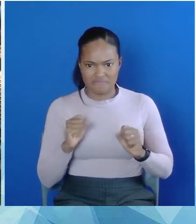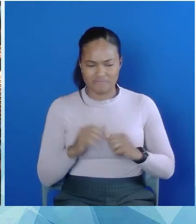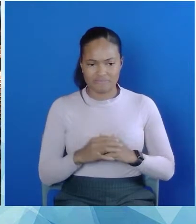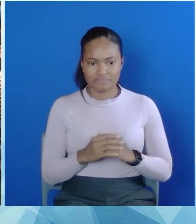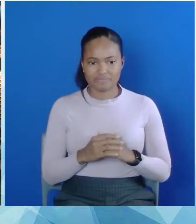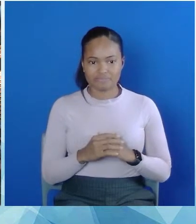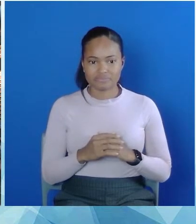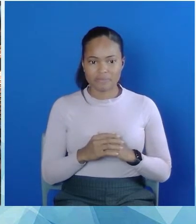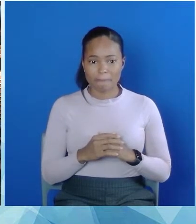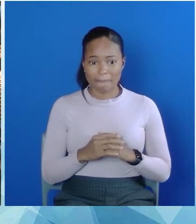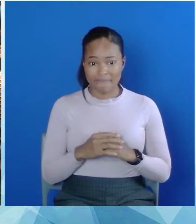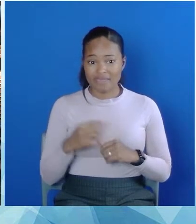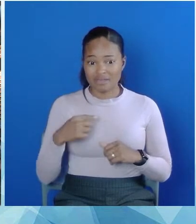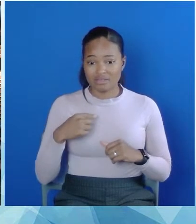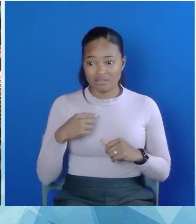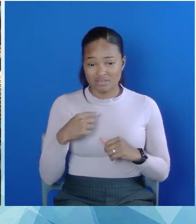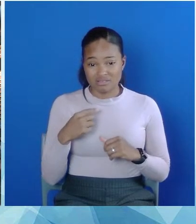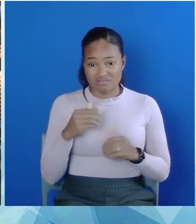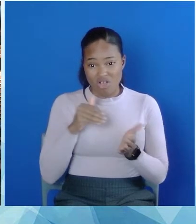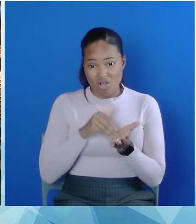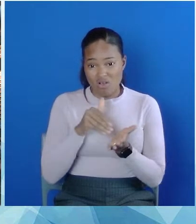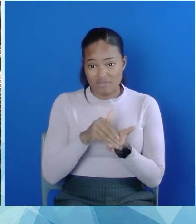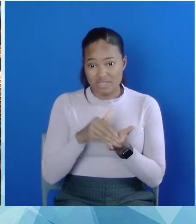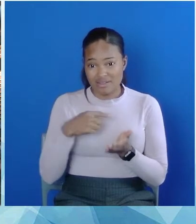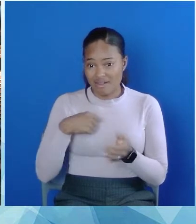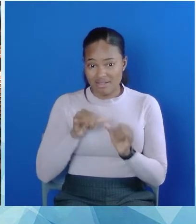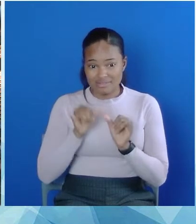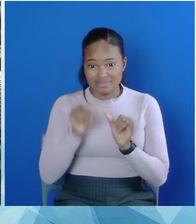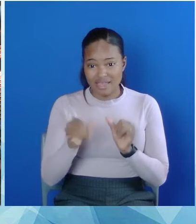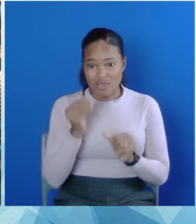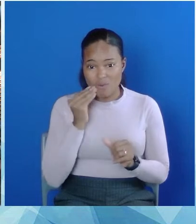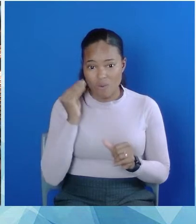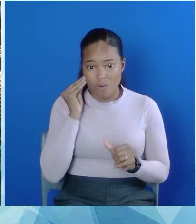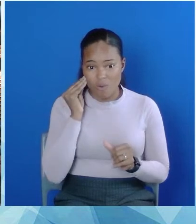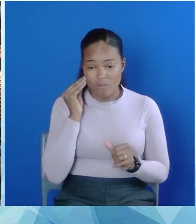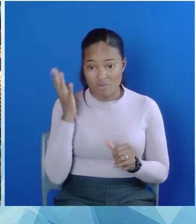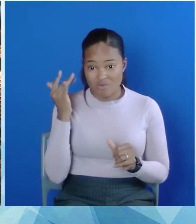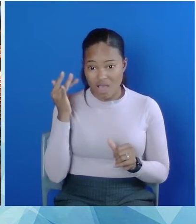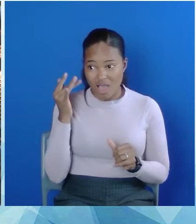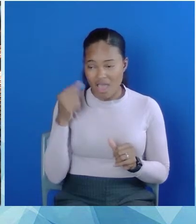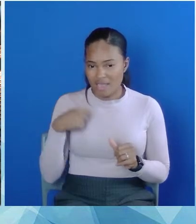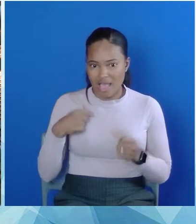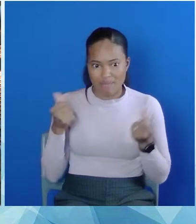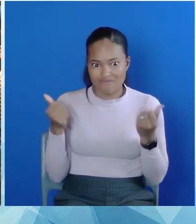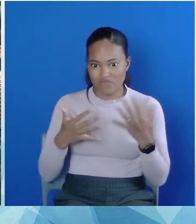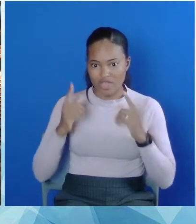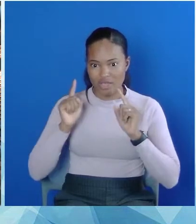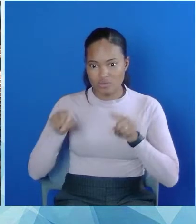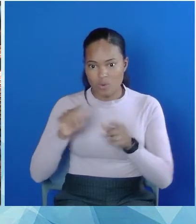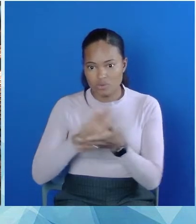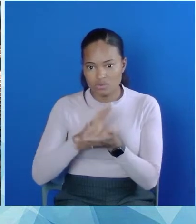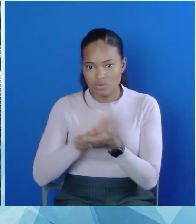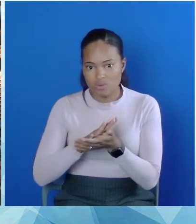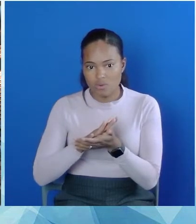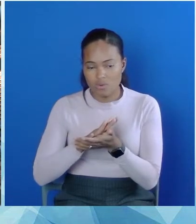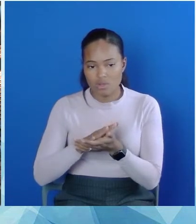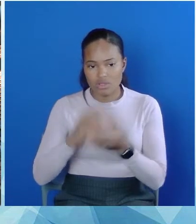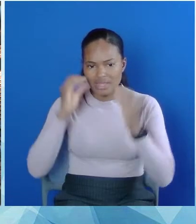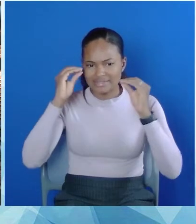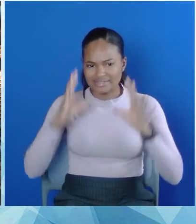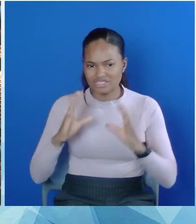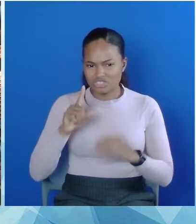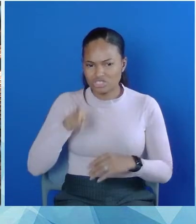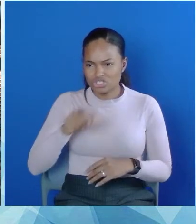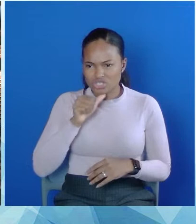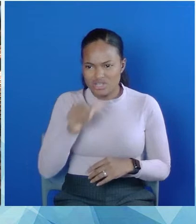I stay home a lot of days because she makes me afraid to be at school. And a teacher should not make kids